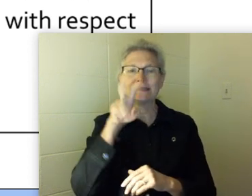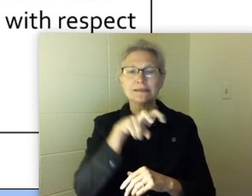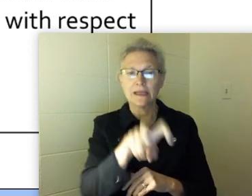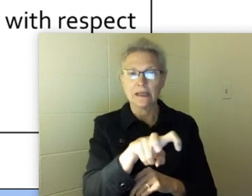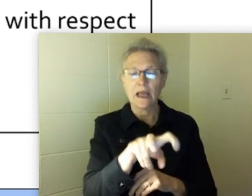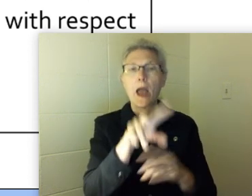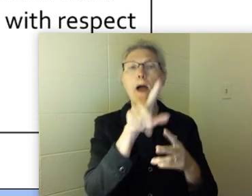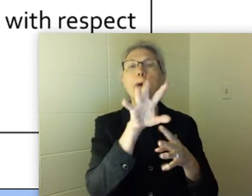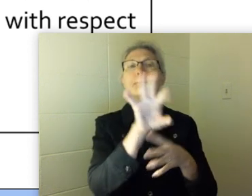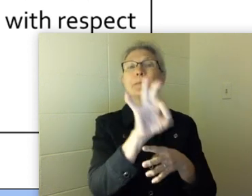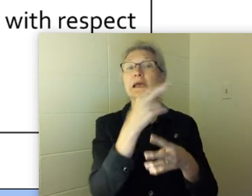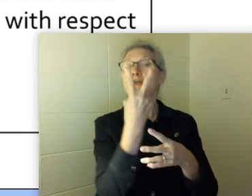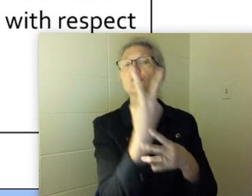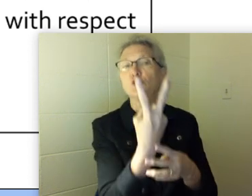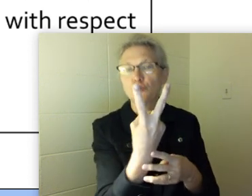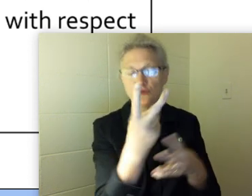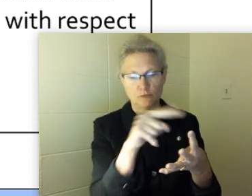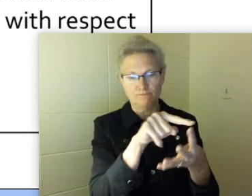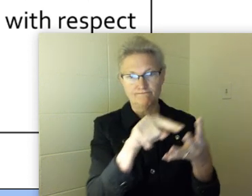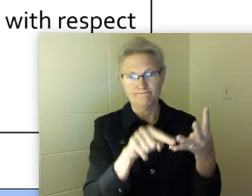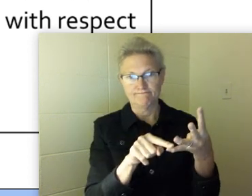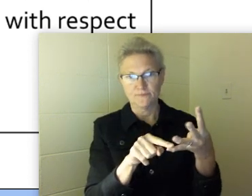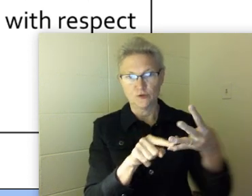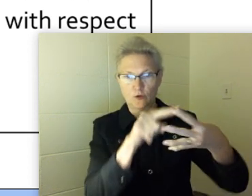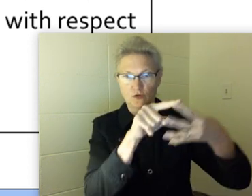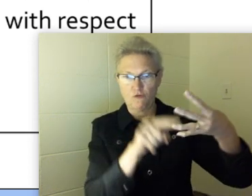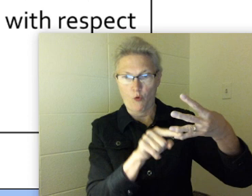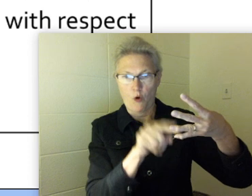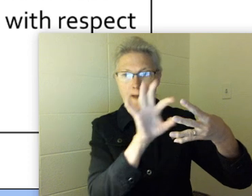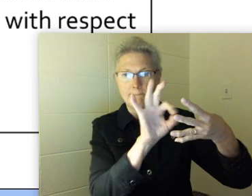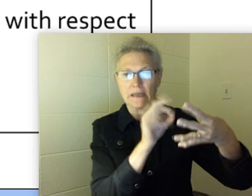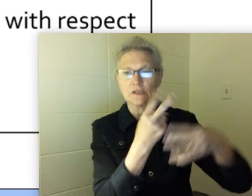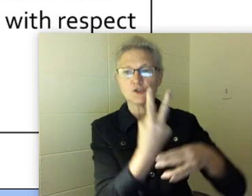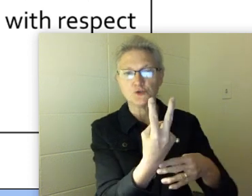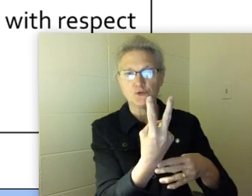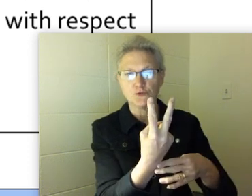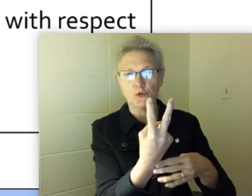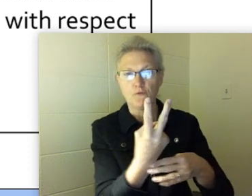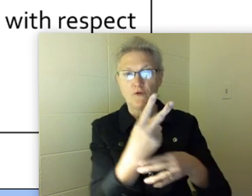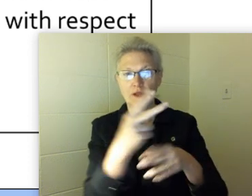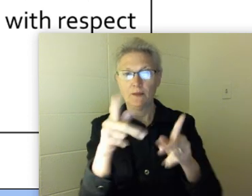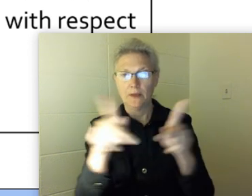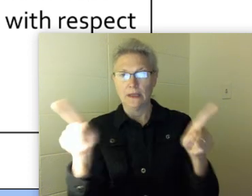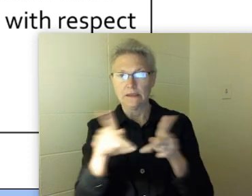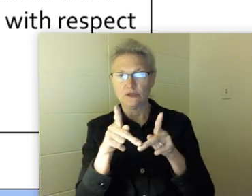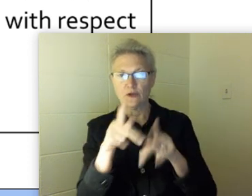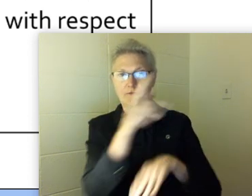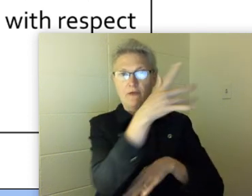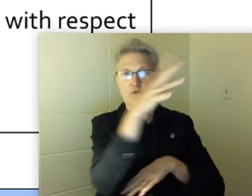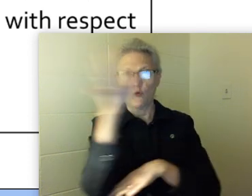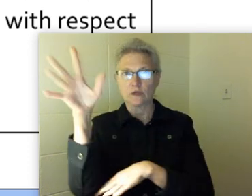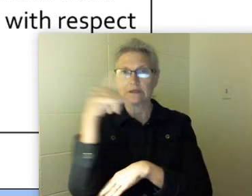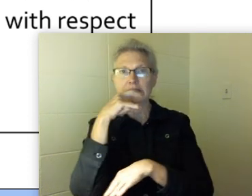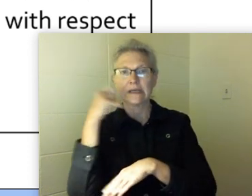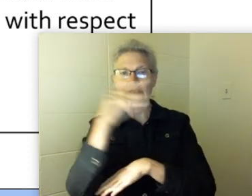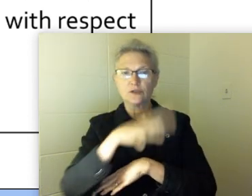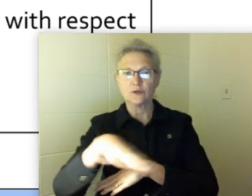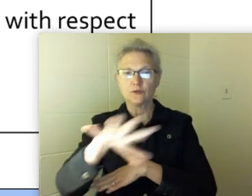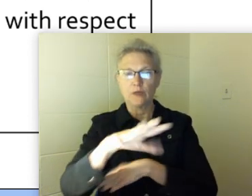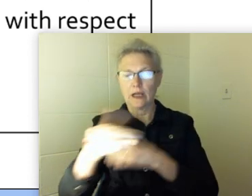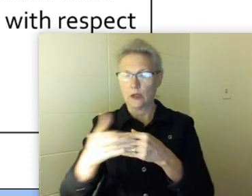to pick 2 characters, so that's why there are 2 stars. For the setting, you have in the forest, in the desert, and near a